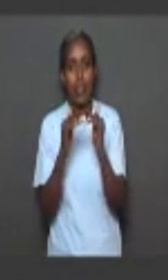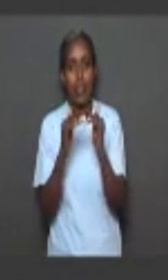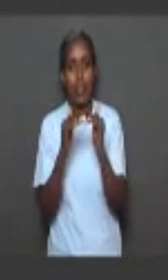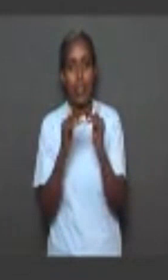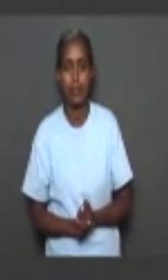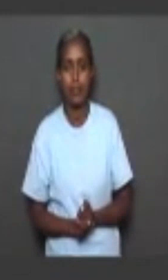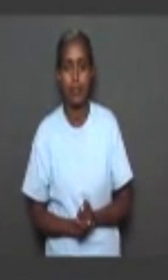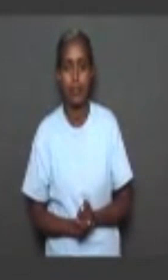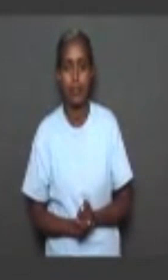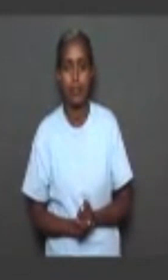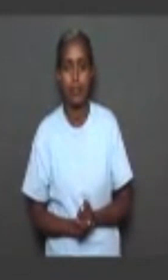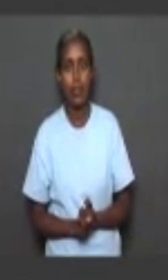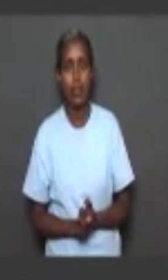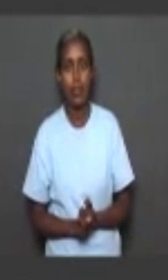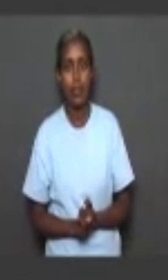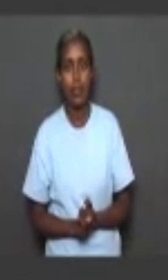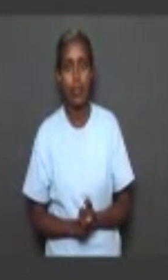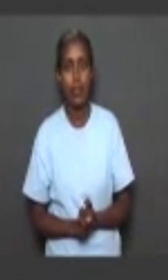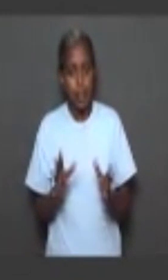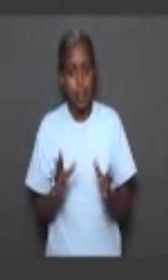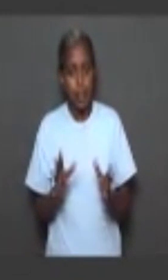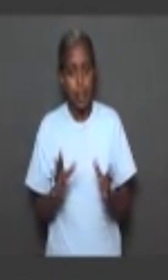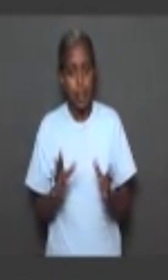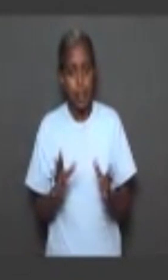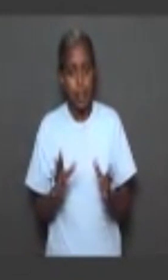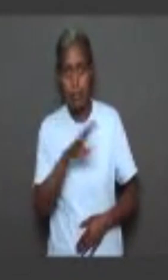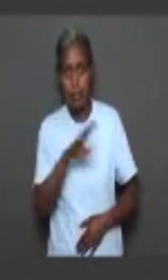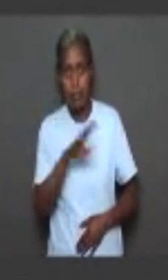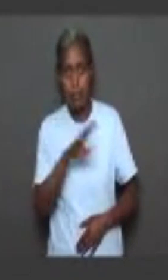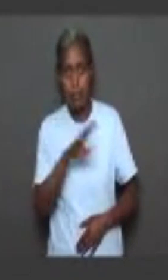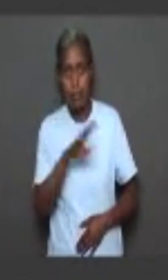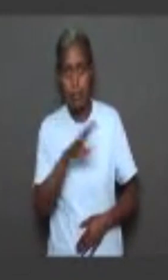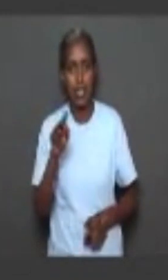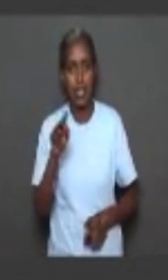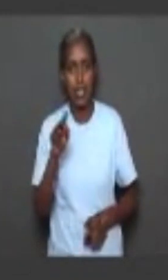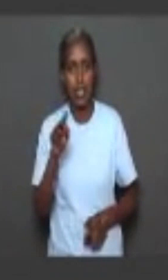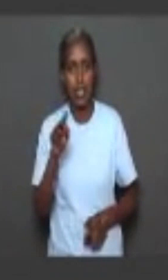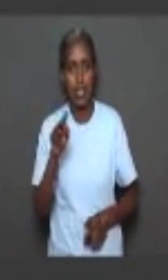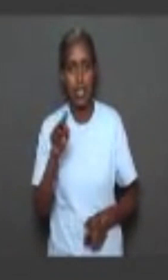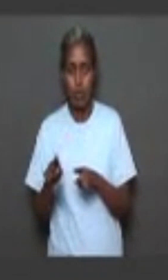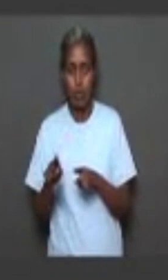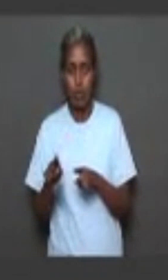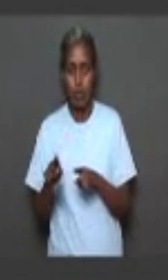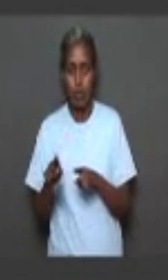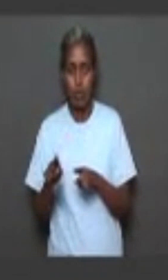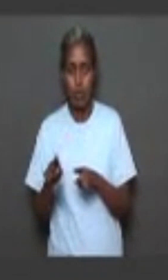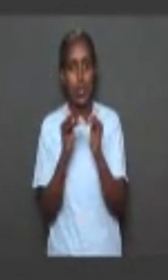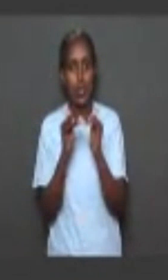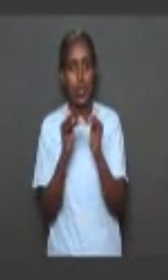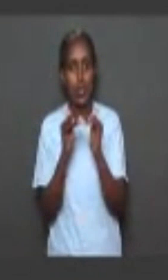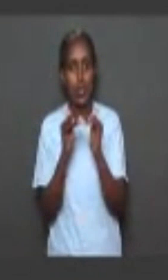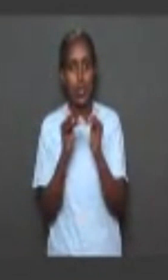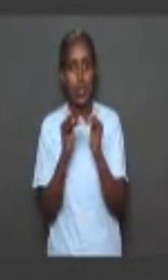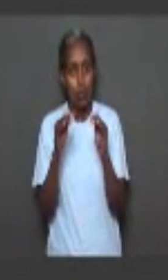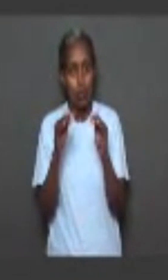The sets M and N are also both equivalent and equal.